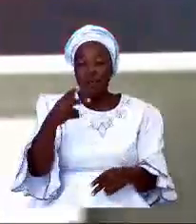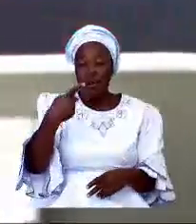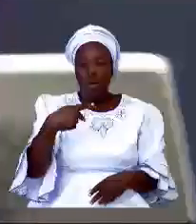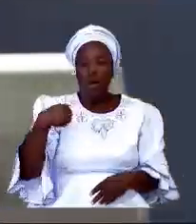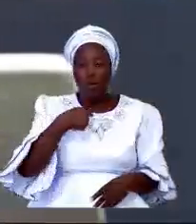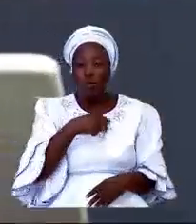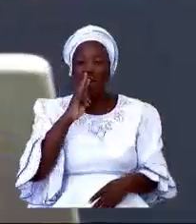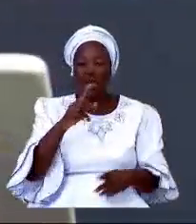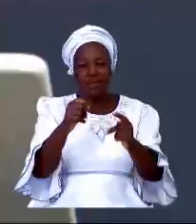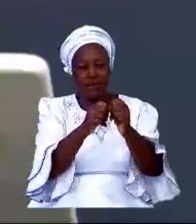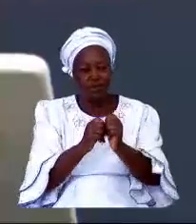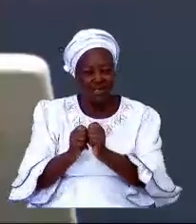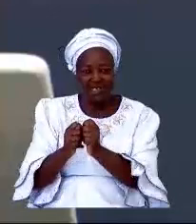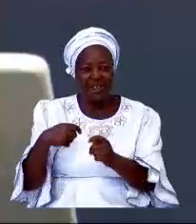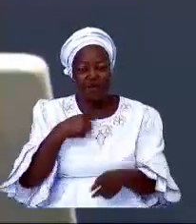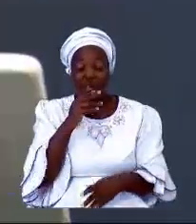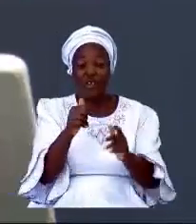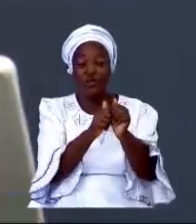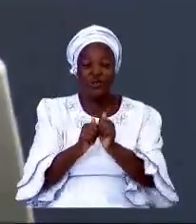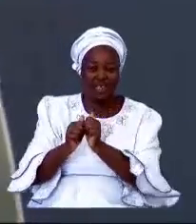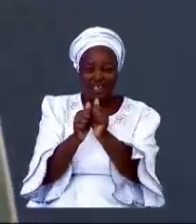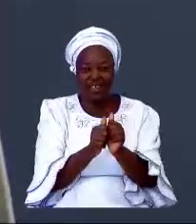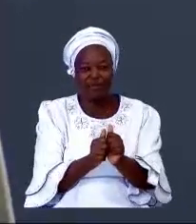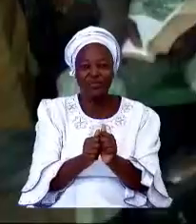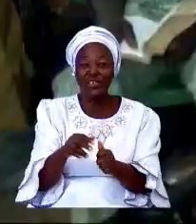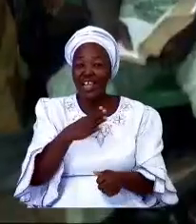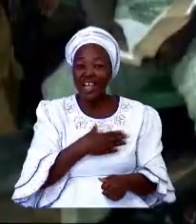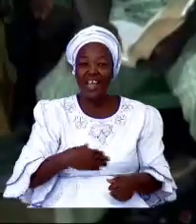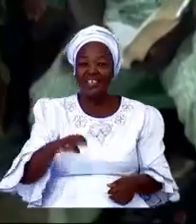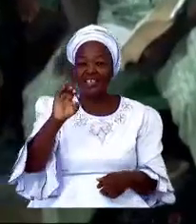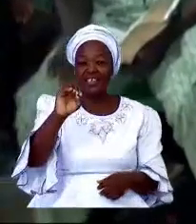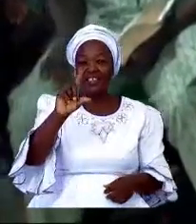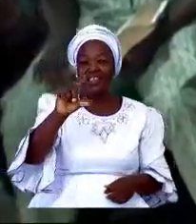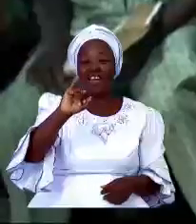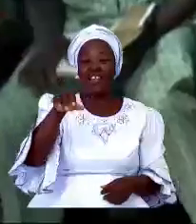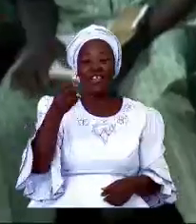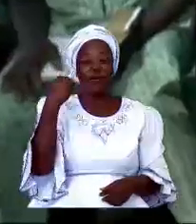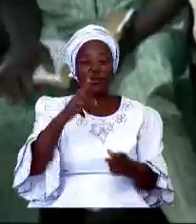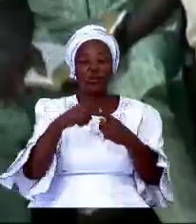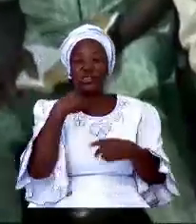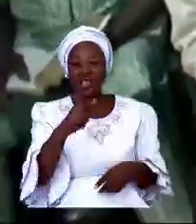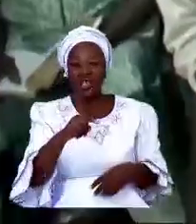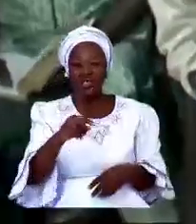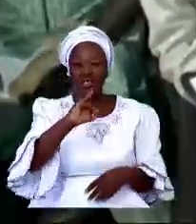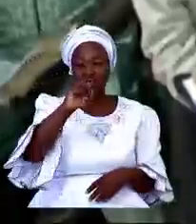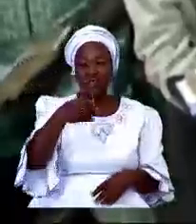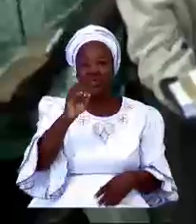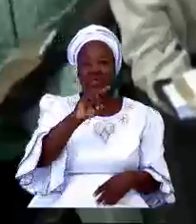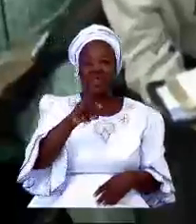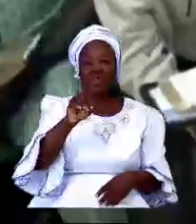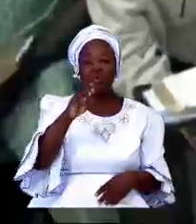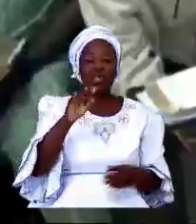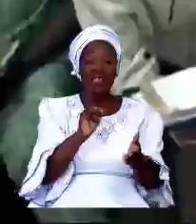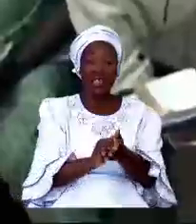that patient? We're together. I said we're together. And Elijah was to